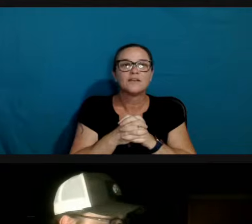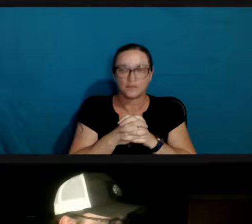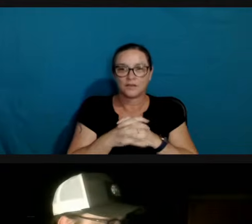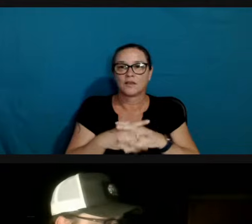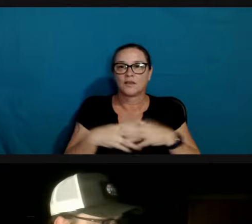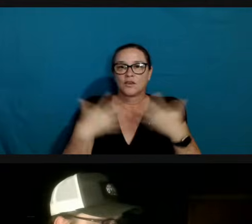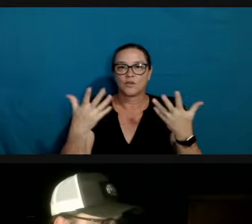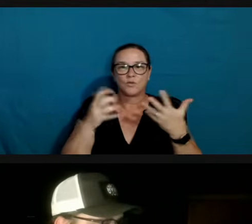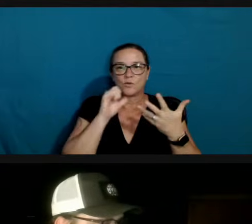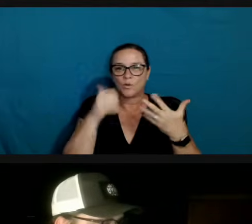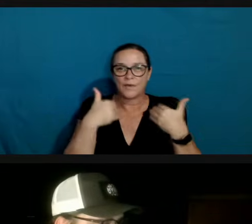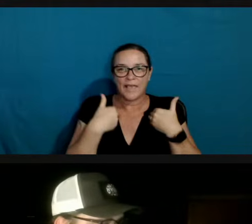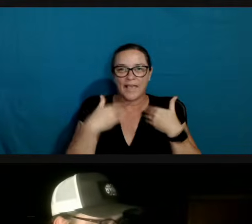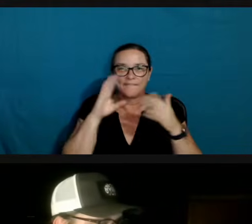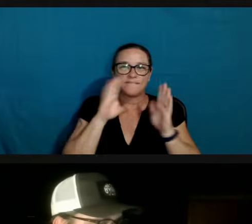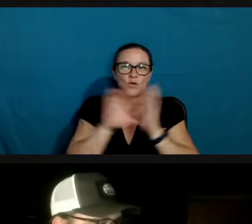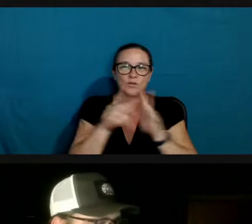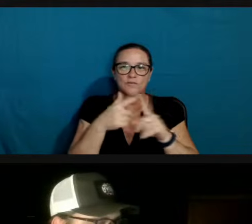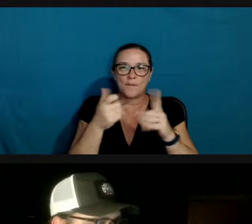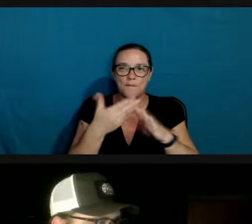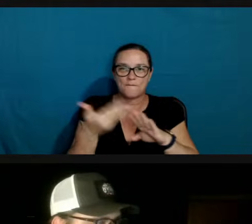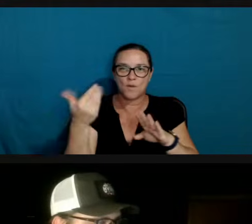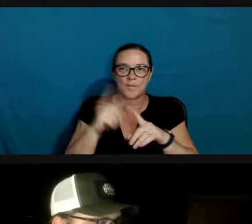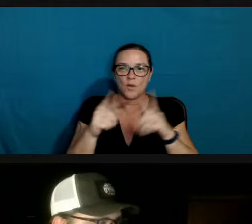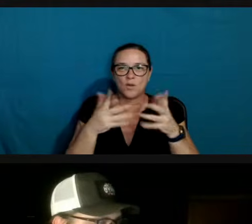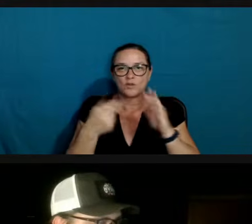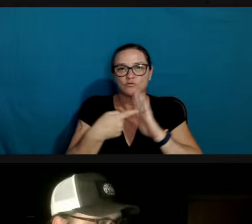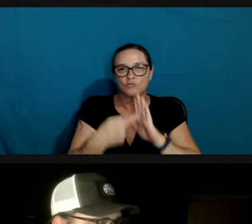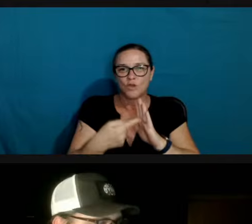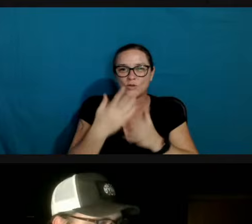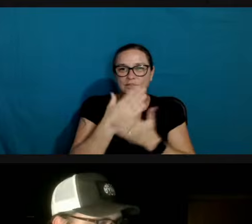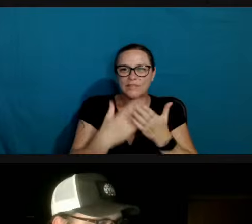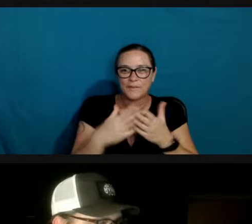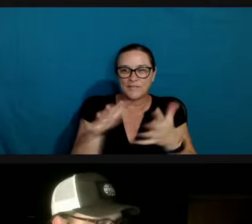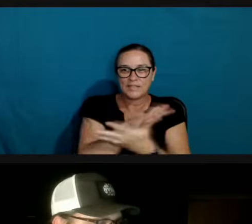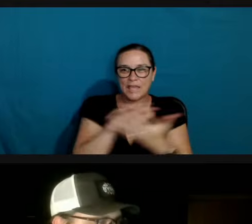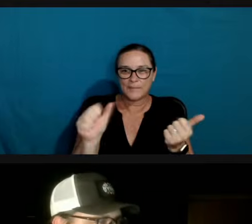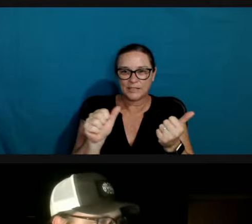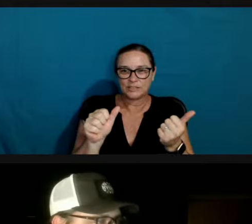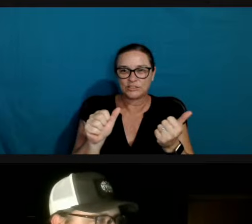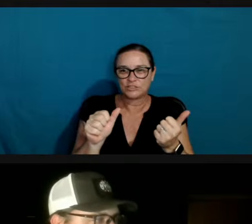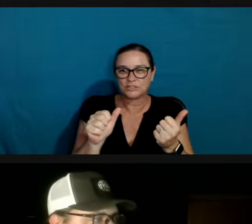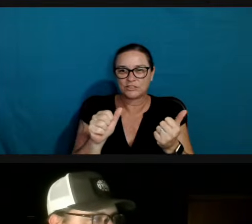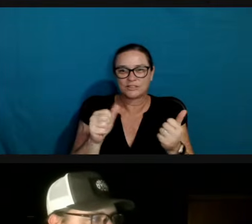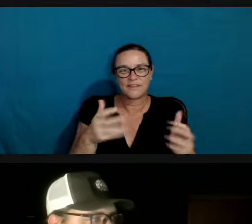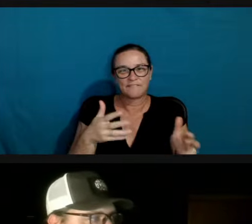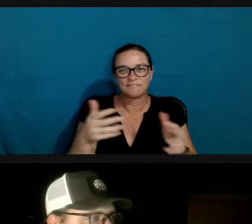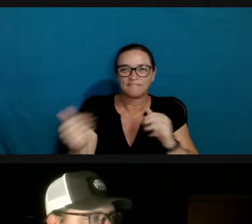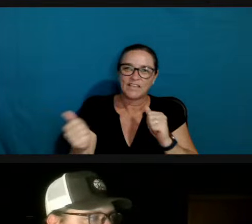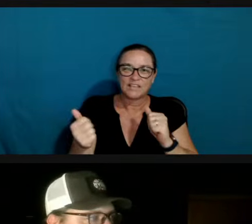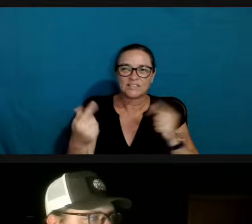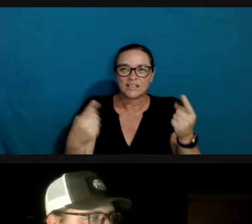have any photos of it before, but just wanted to show some of the extent of that damage and how fast it can come.